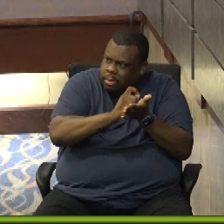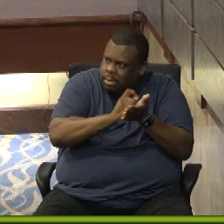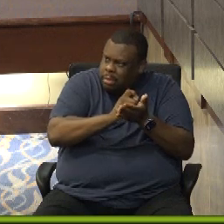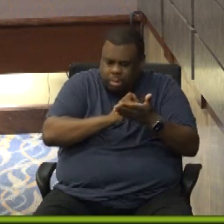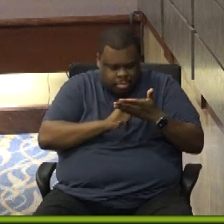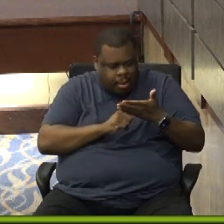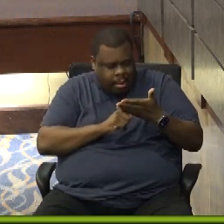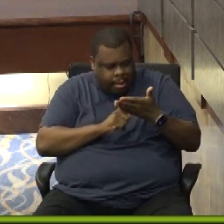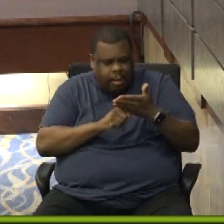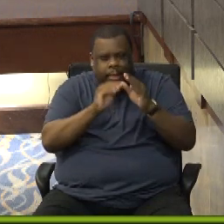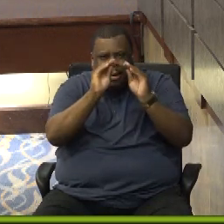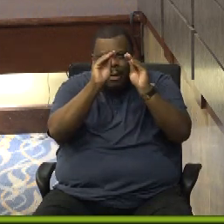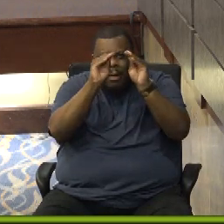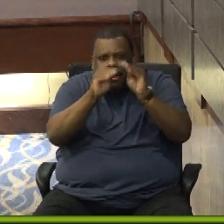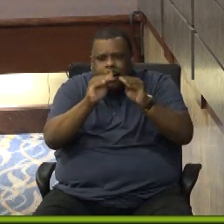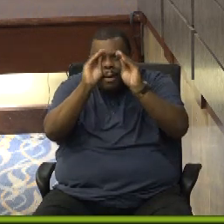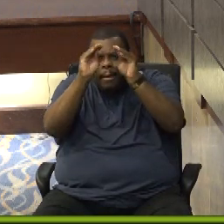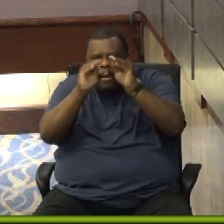live here.